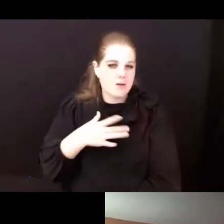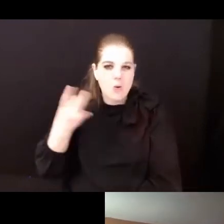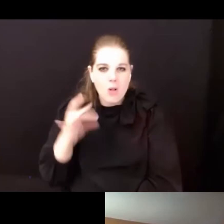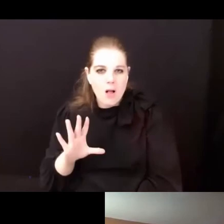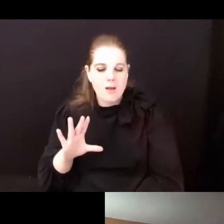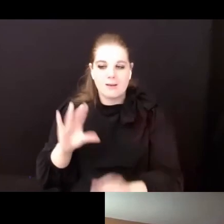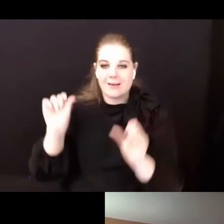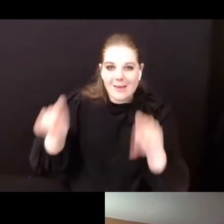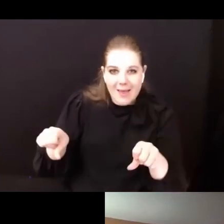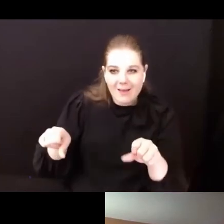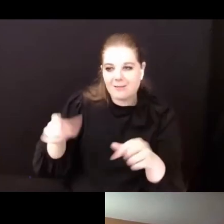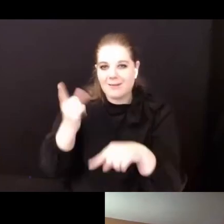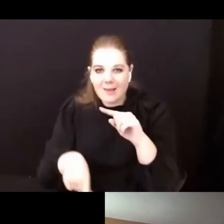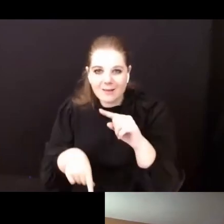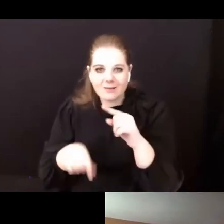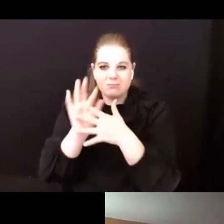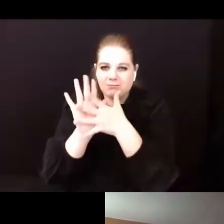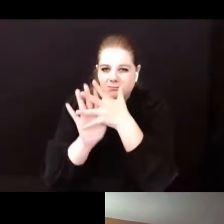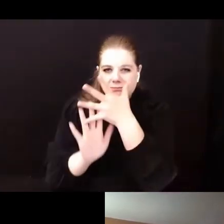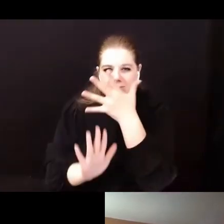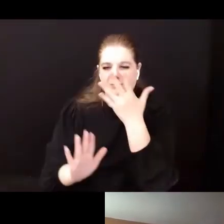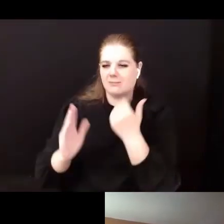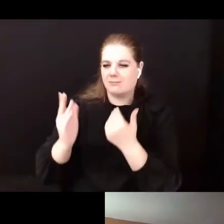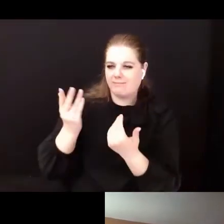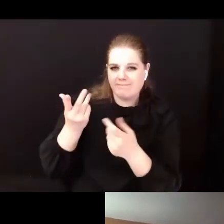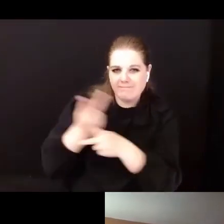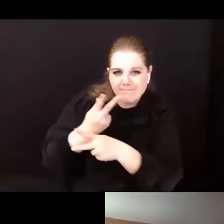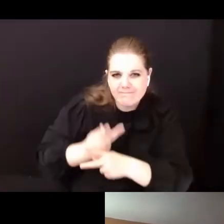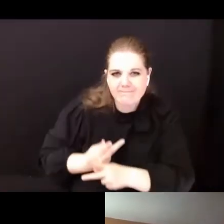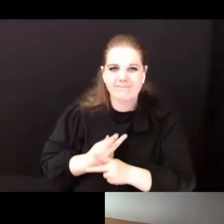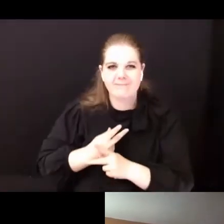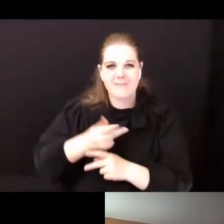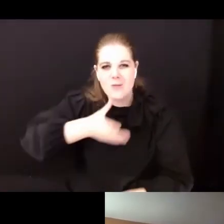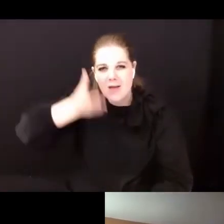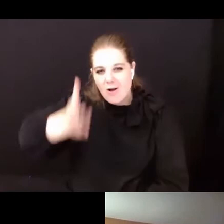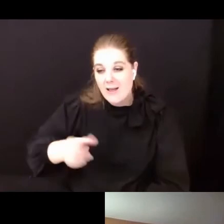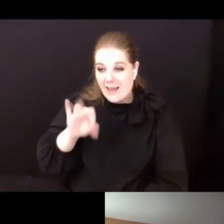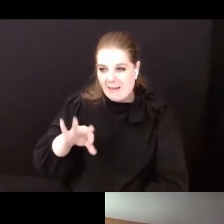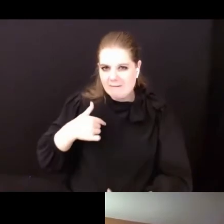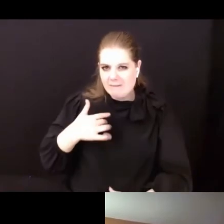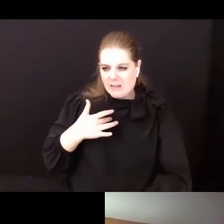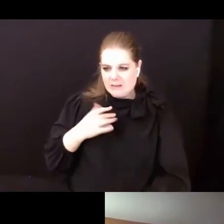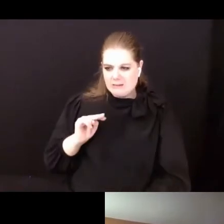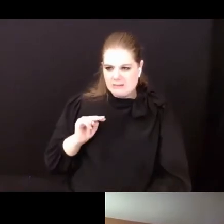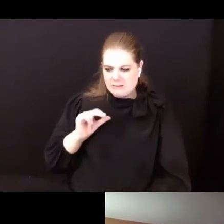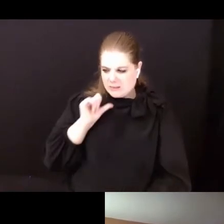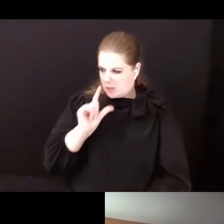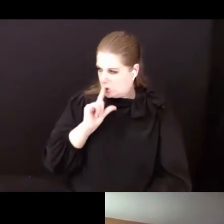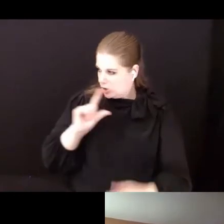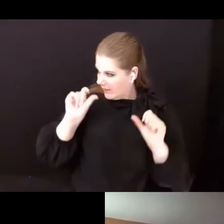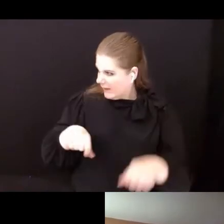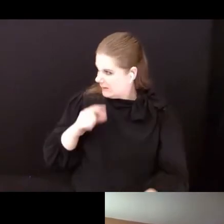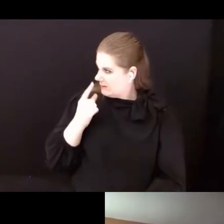do, what they can't do. And if you're not sure if they can do it, ask them. Say, can you do